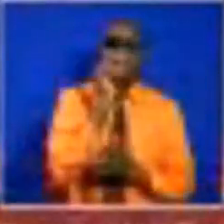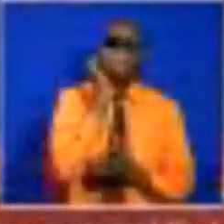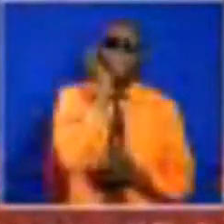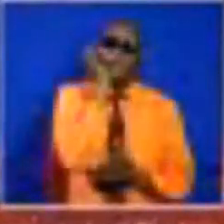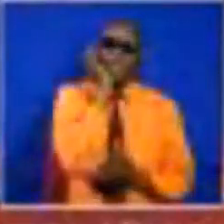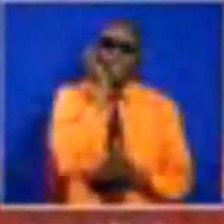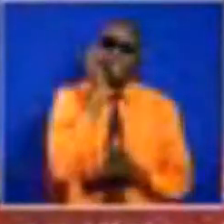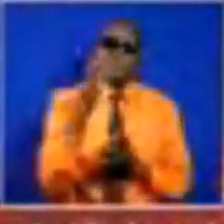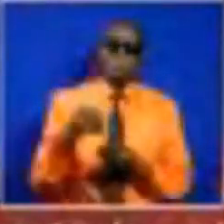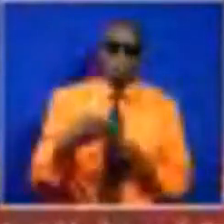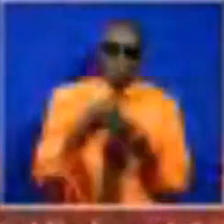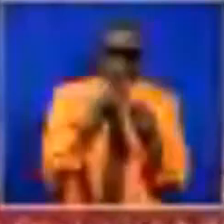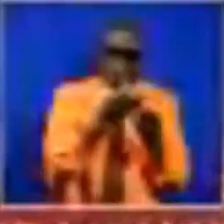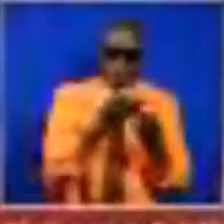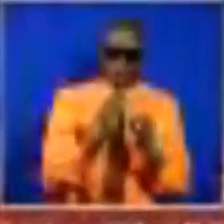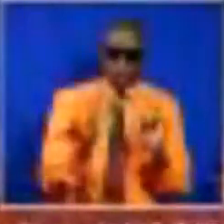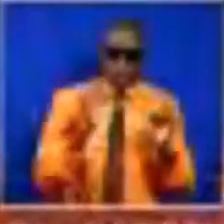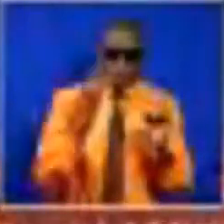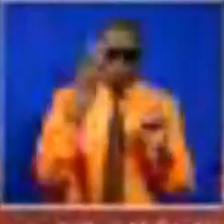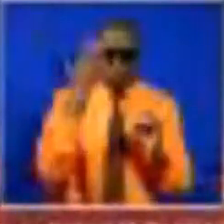because we got